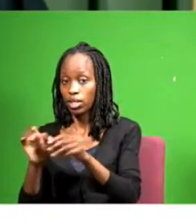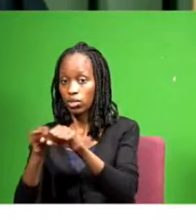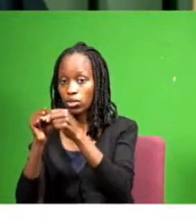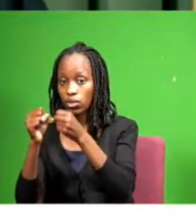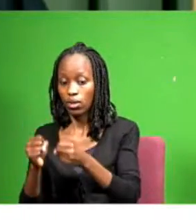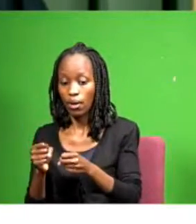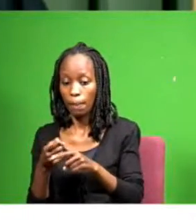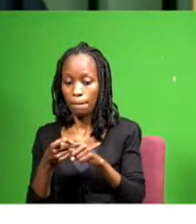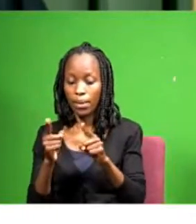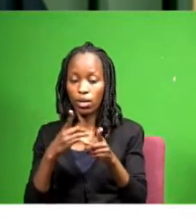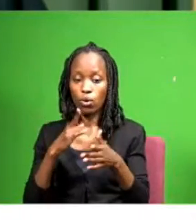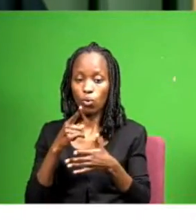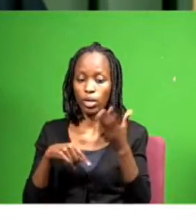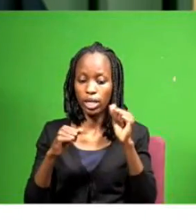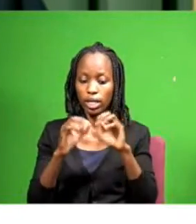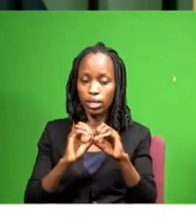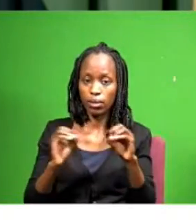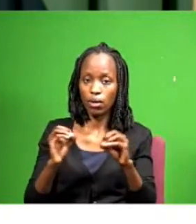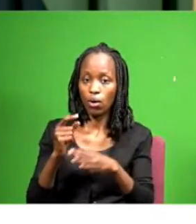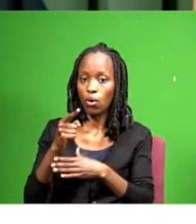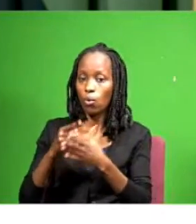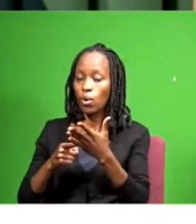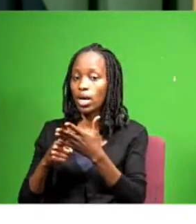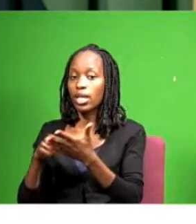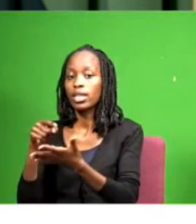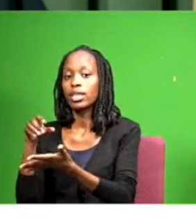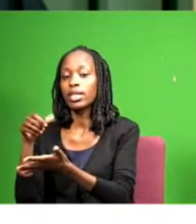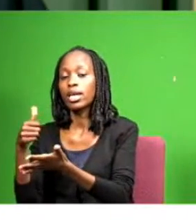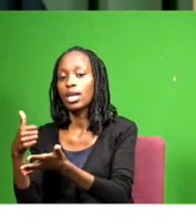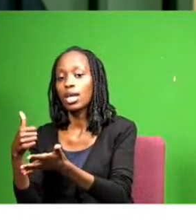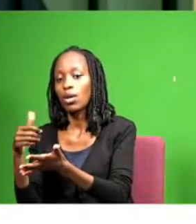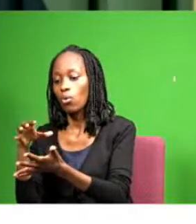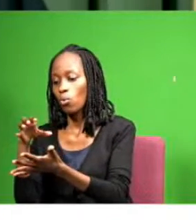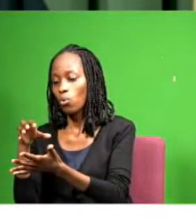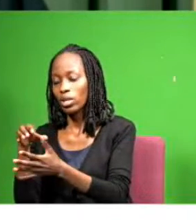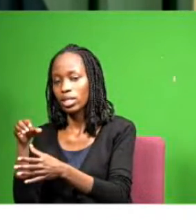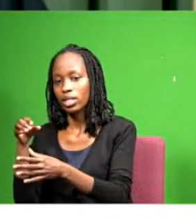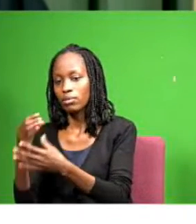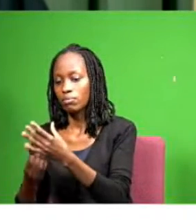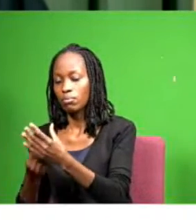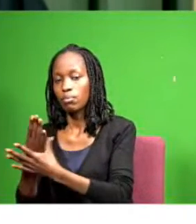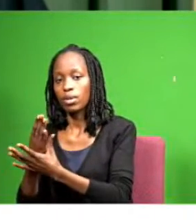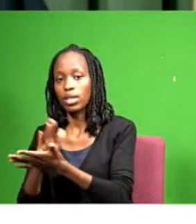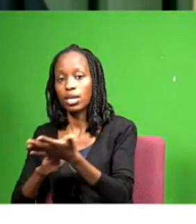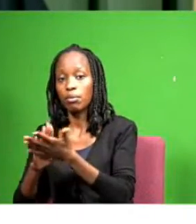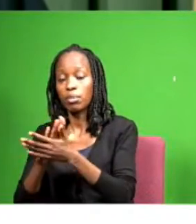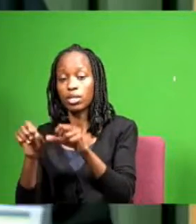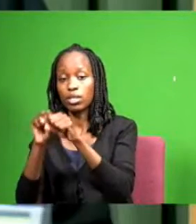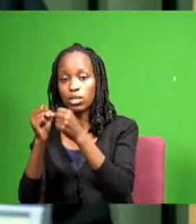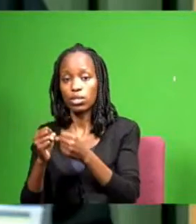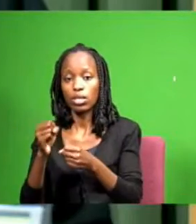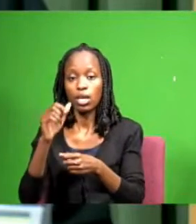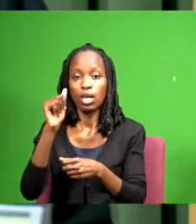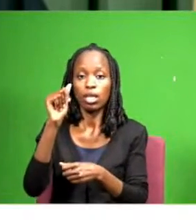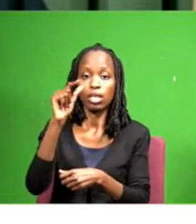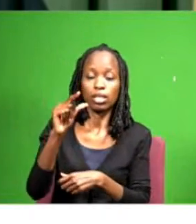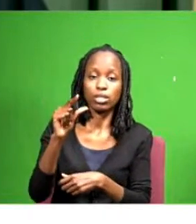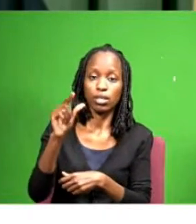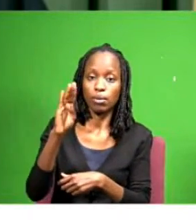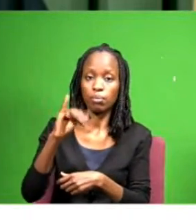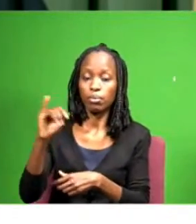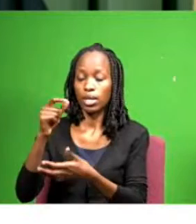What is not agreed upon are the matters that form the basic structure. The Attorney General, the BBI Secretariat, and the